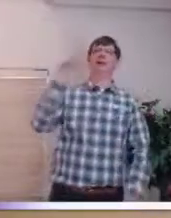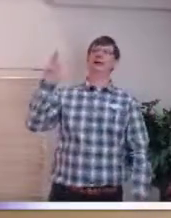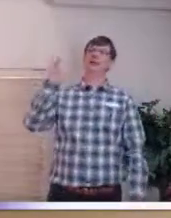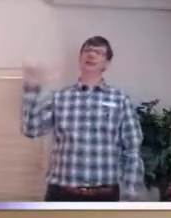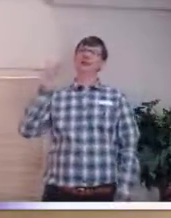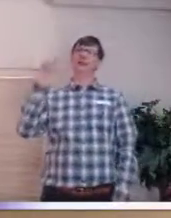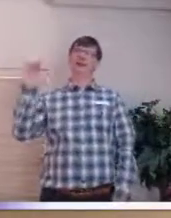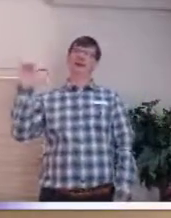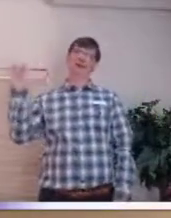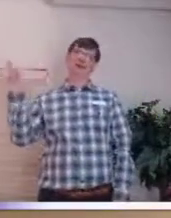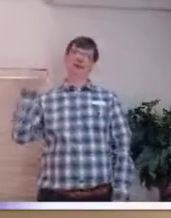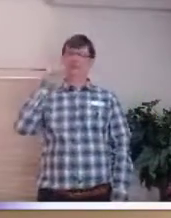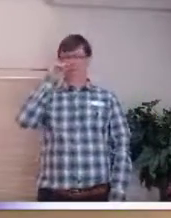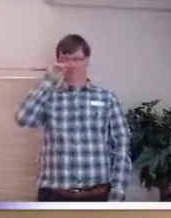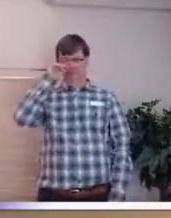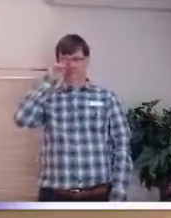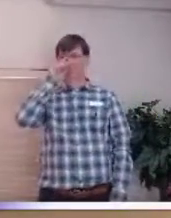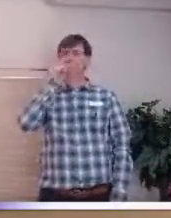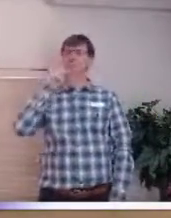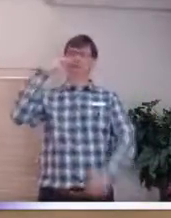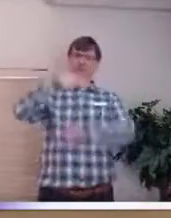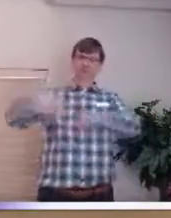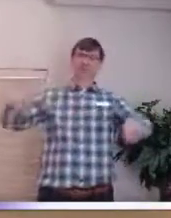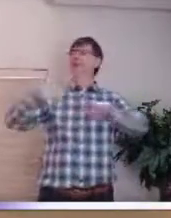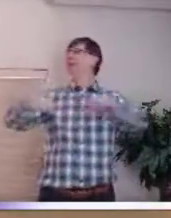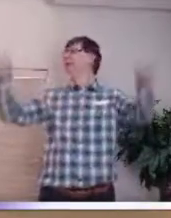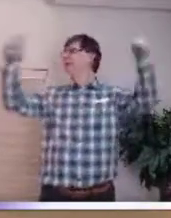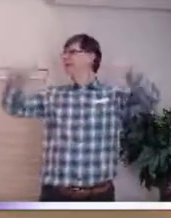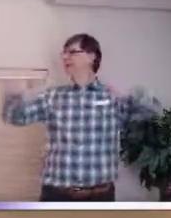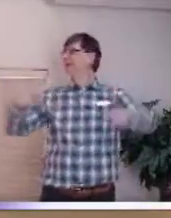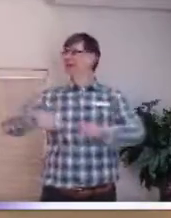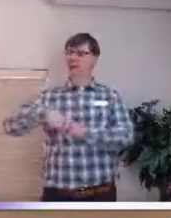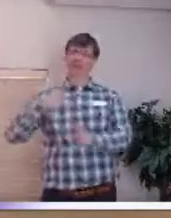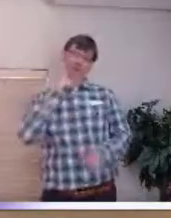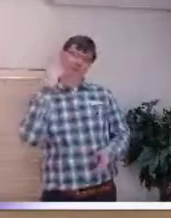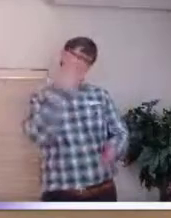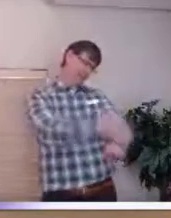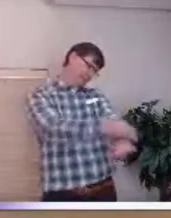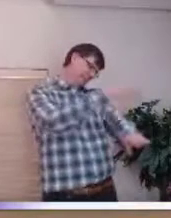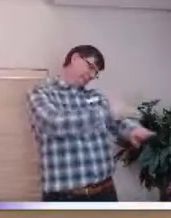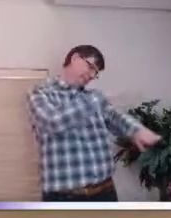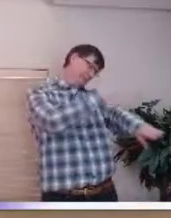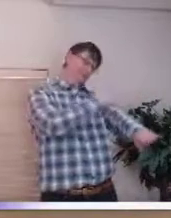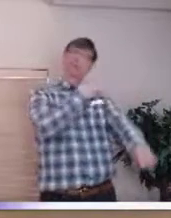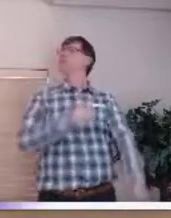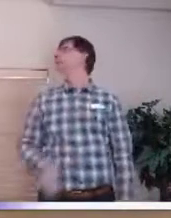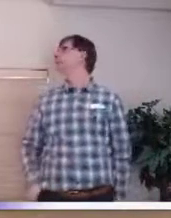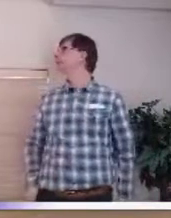that. Anyway, so I let me get back on track here. So we're observing our patterns.